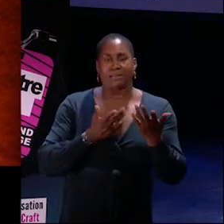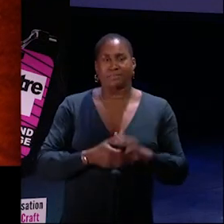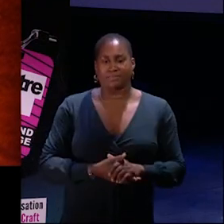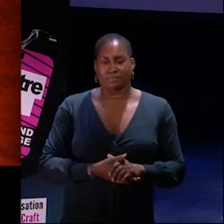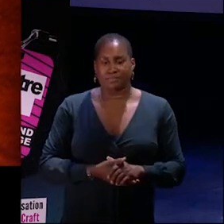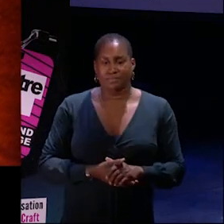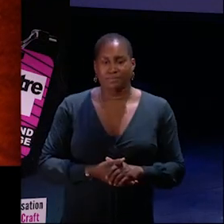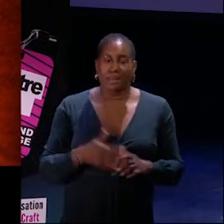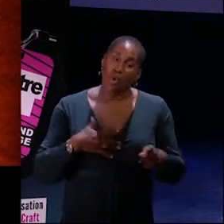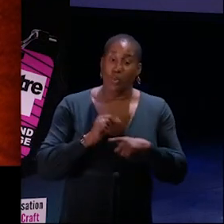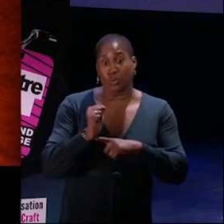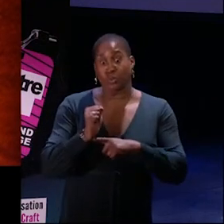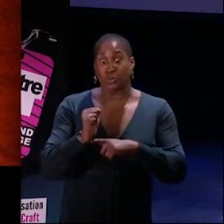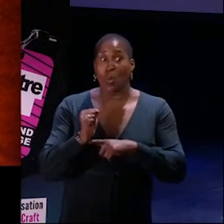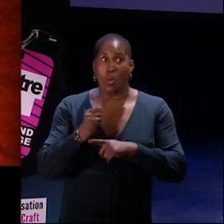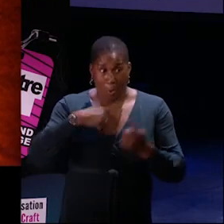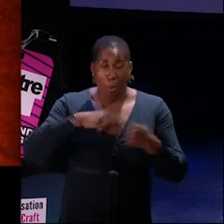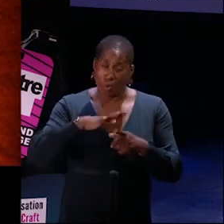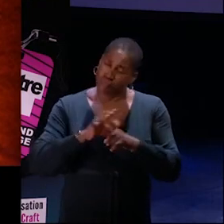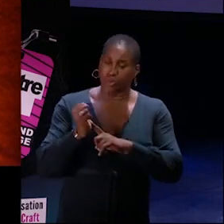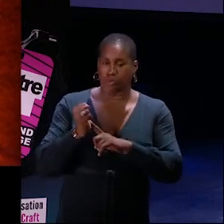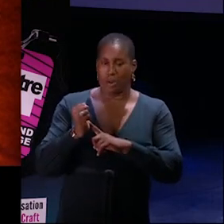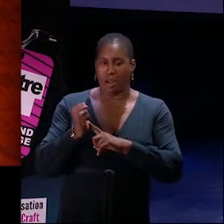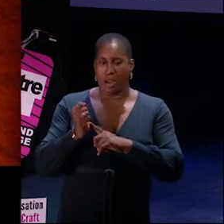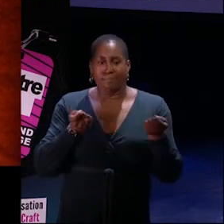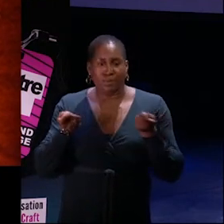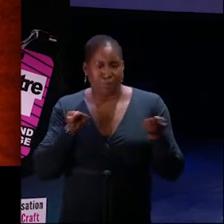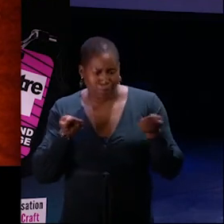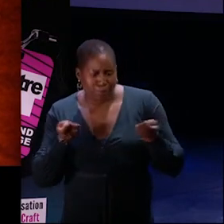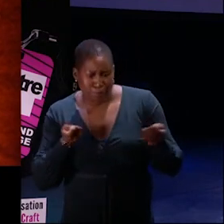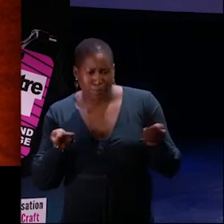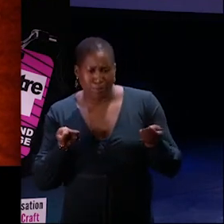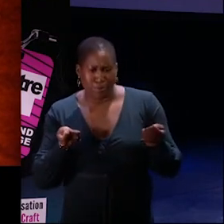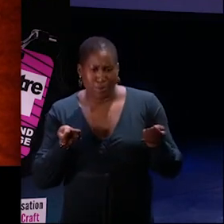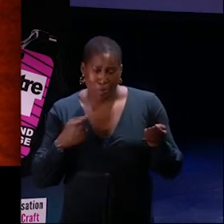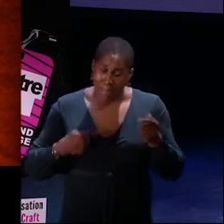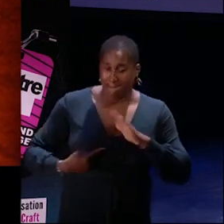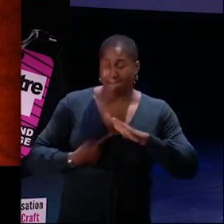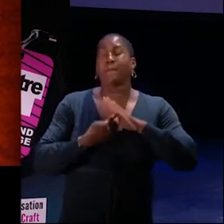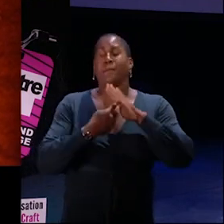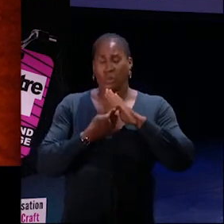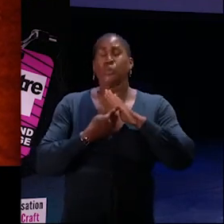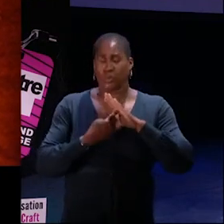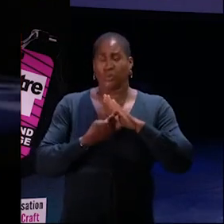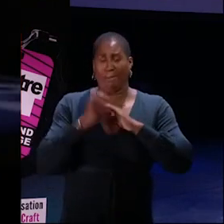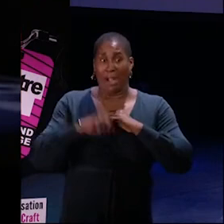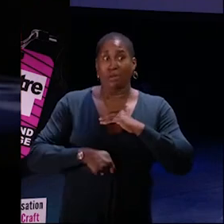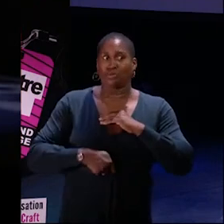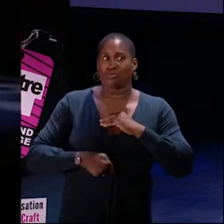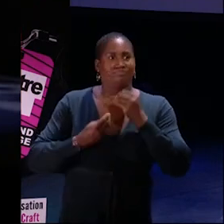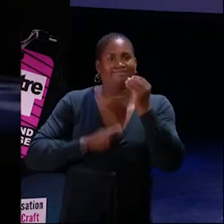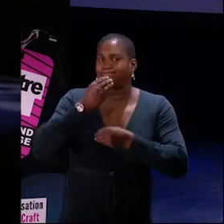as cultural producers, we're sort of almost possibly the most important people to be talking about that, I